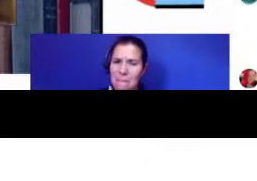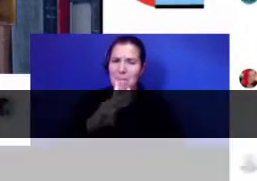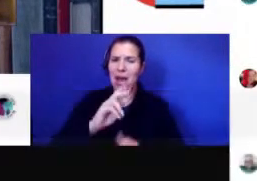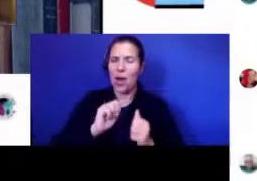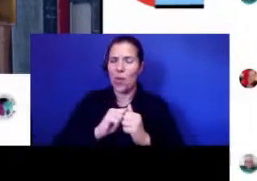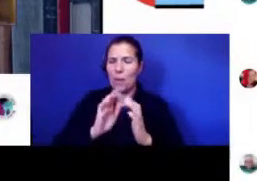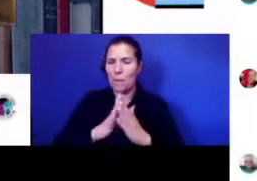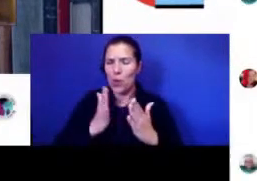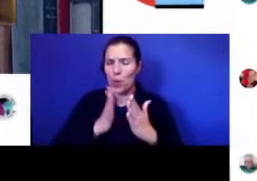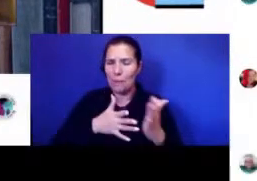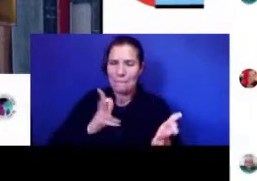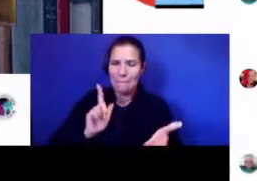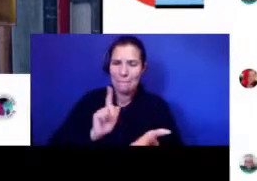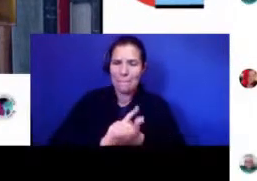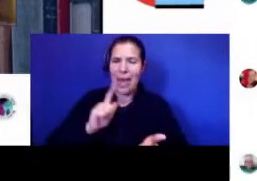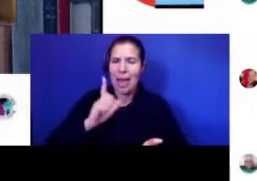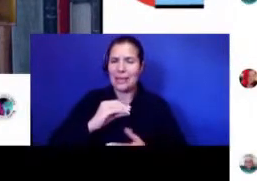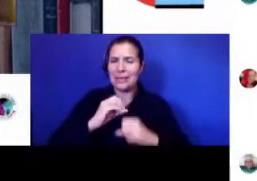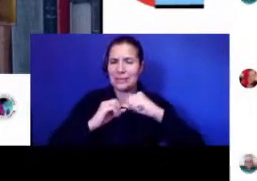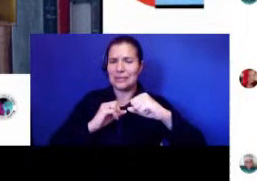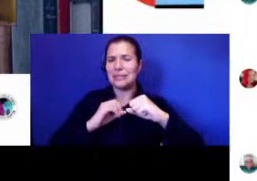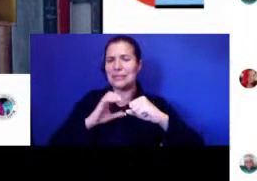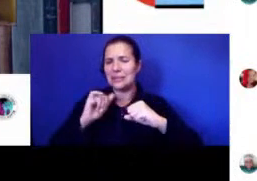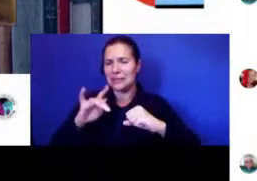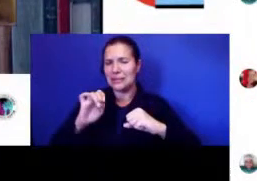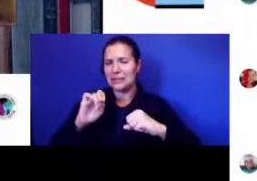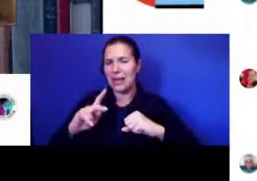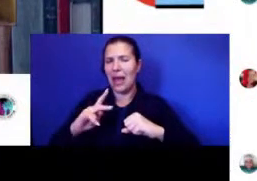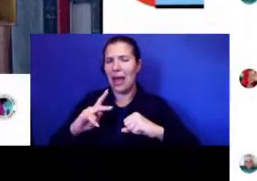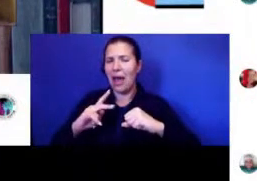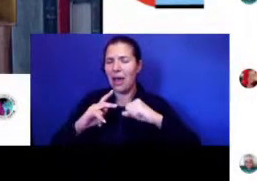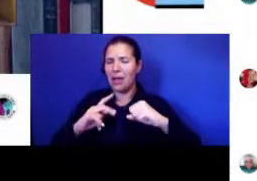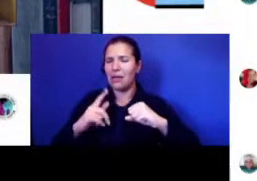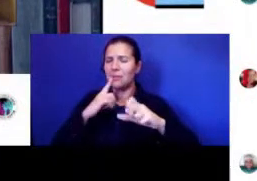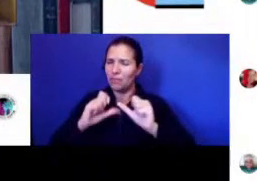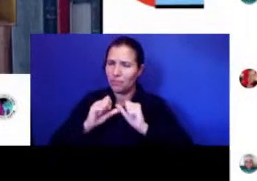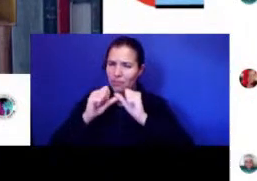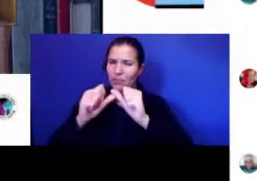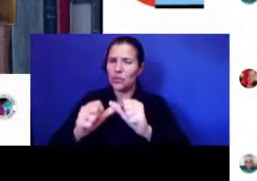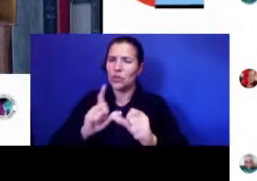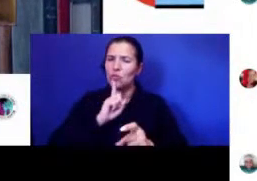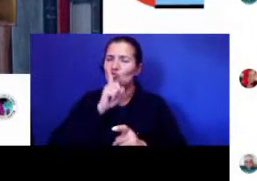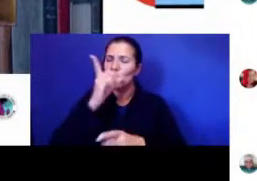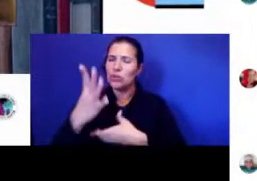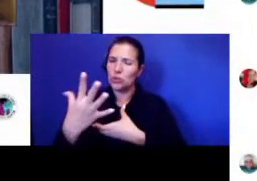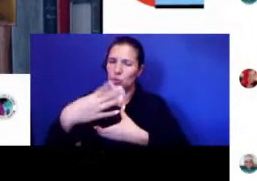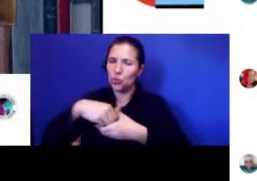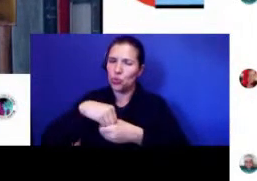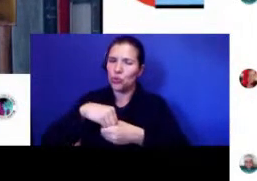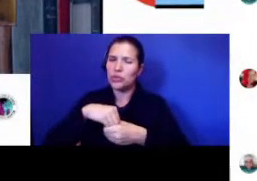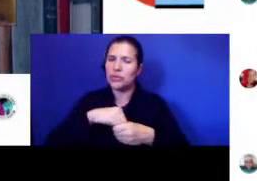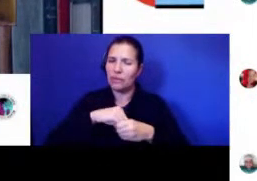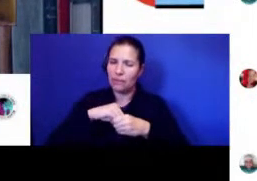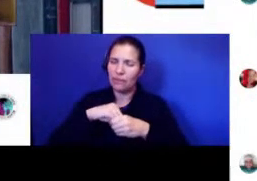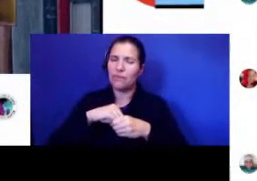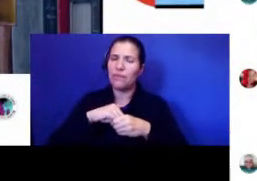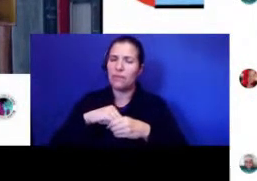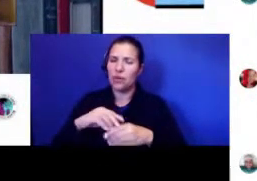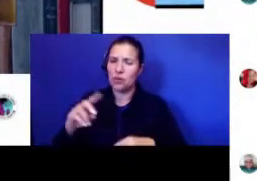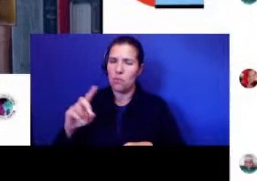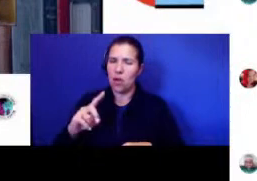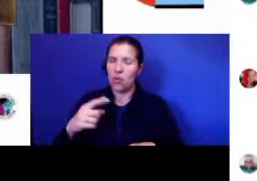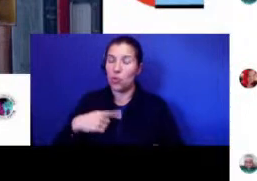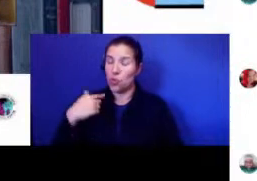and attacks on the knowledge necessary to sustain a truly inclusive democracy. We hope that tonight's